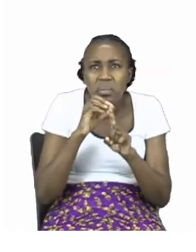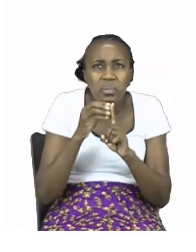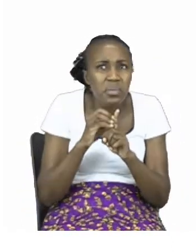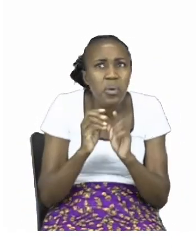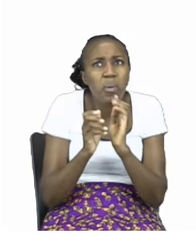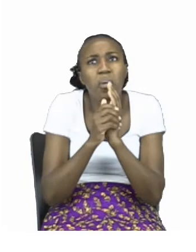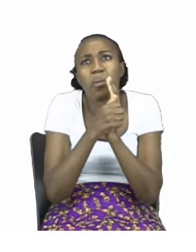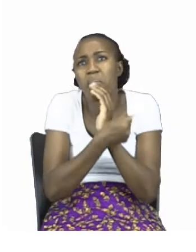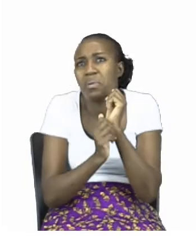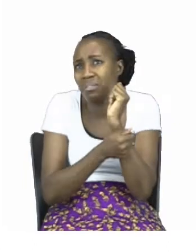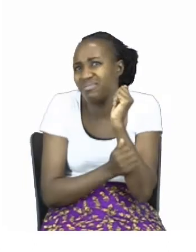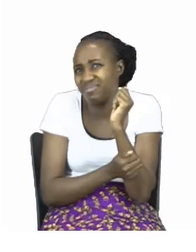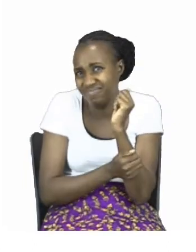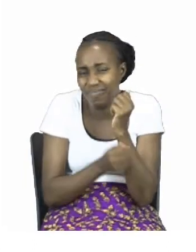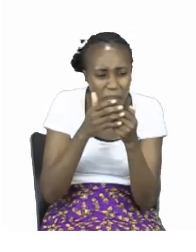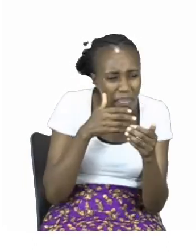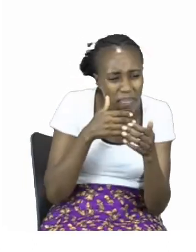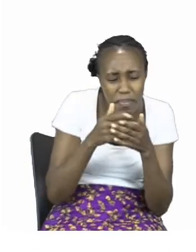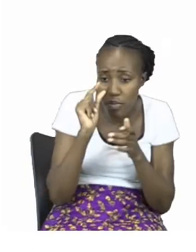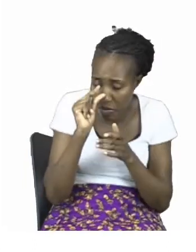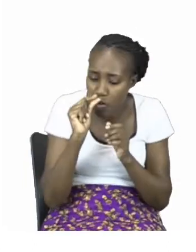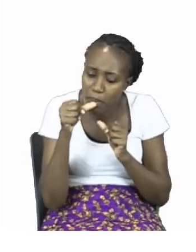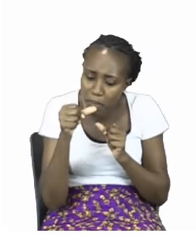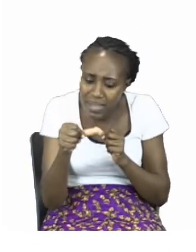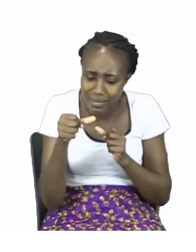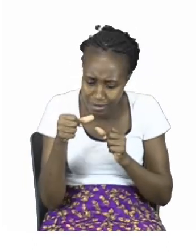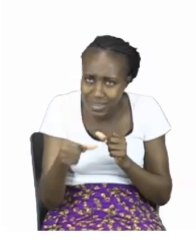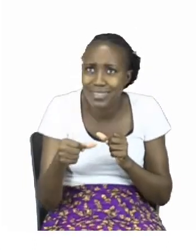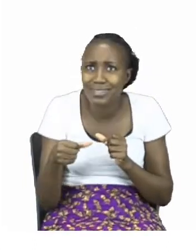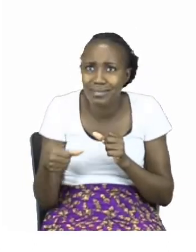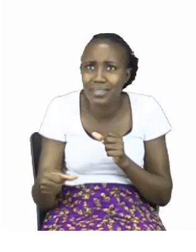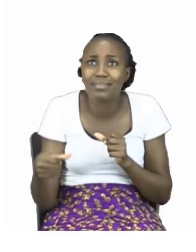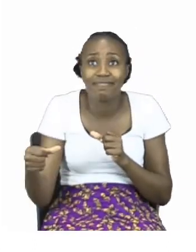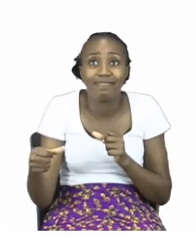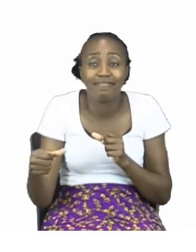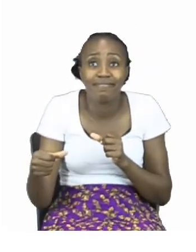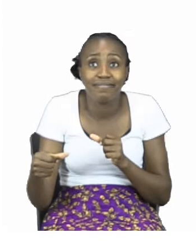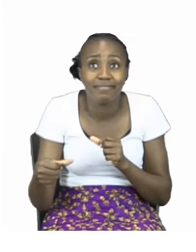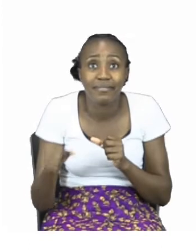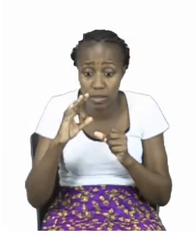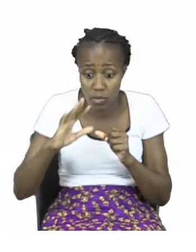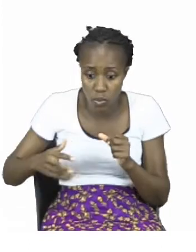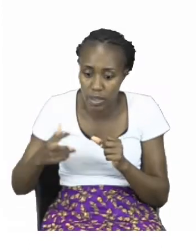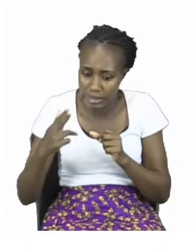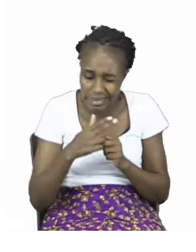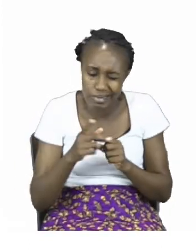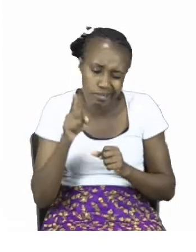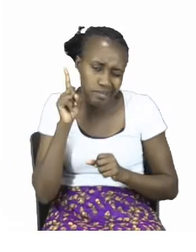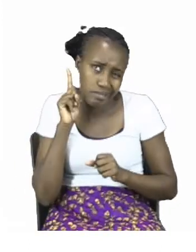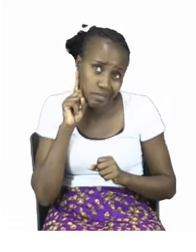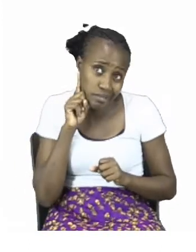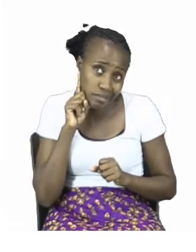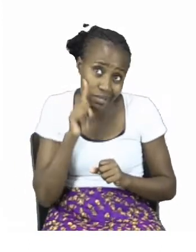anything. Just make sure it is small enough for you to paste. And if you need to cut, please make sure that you use